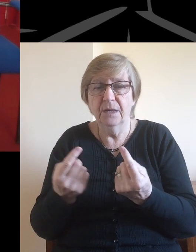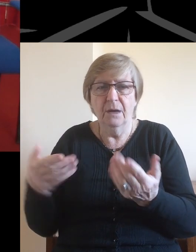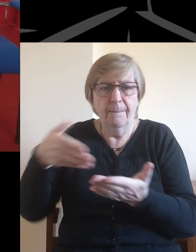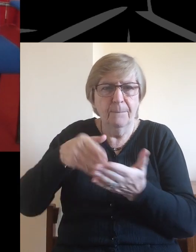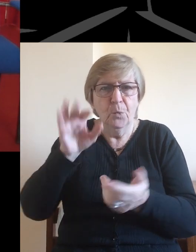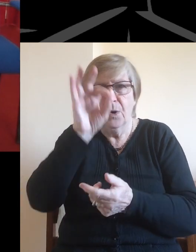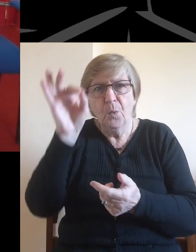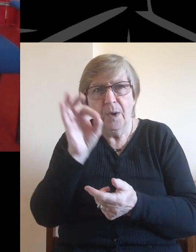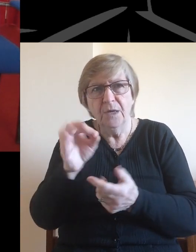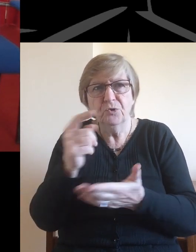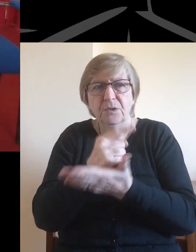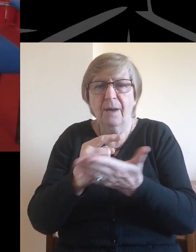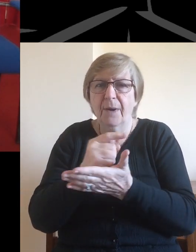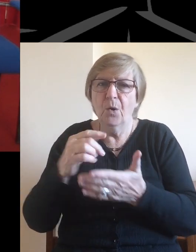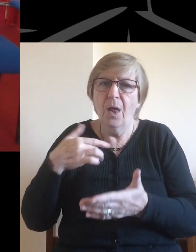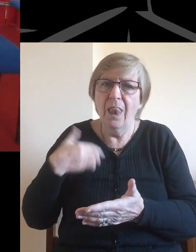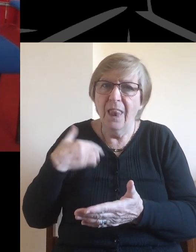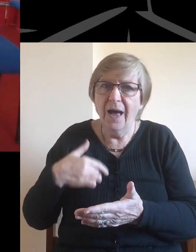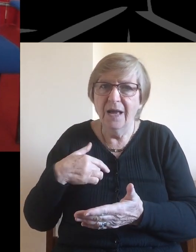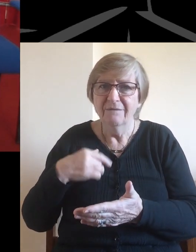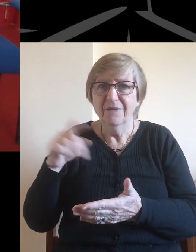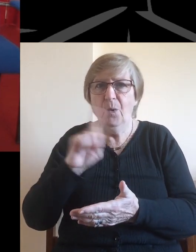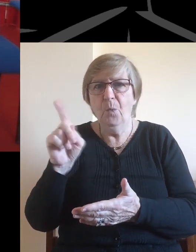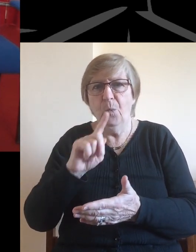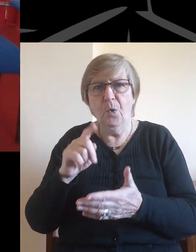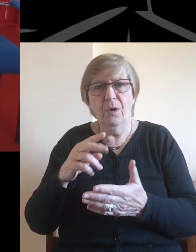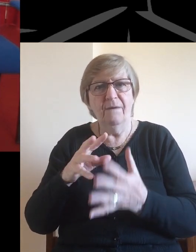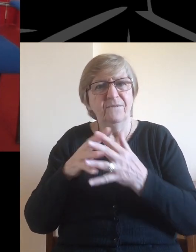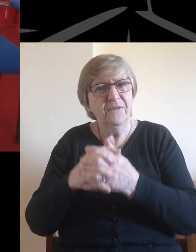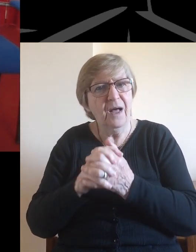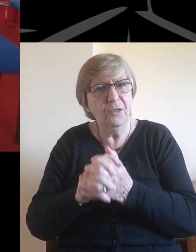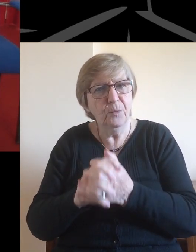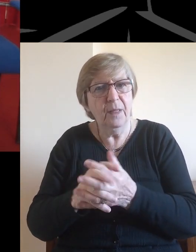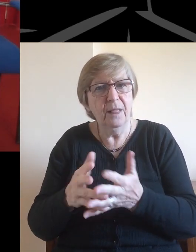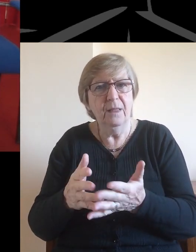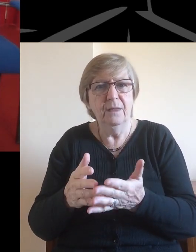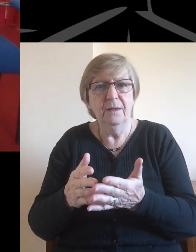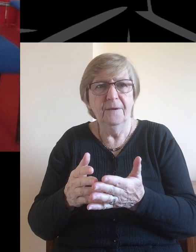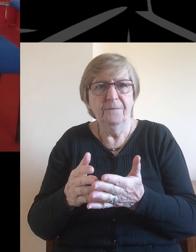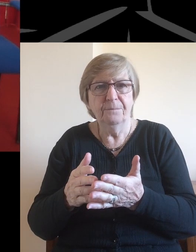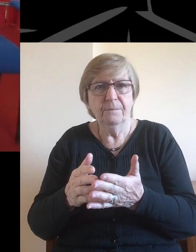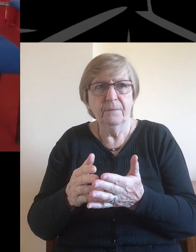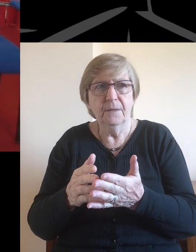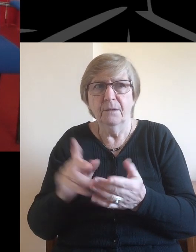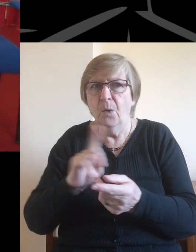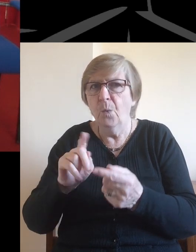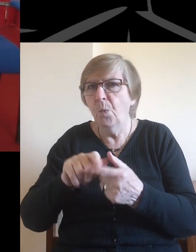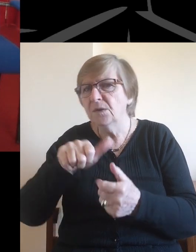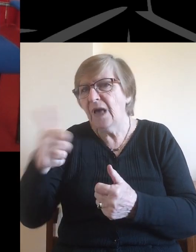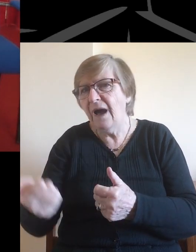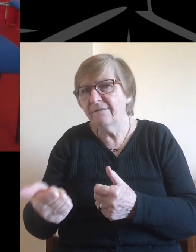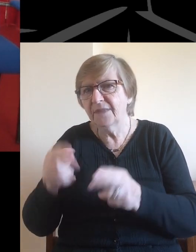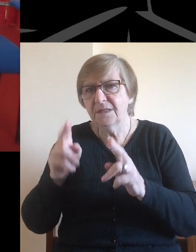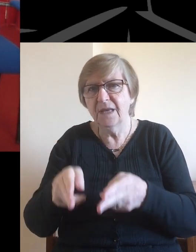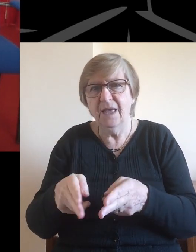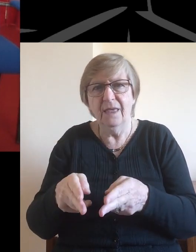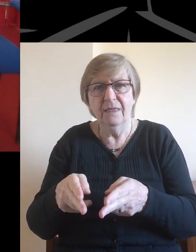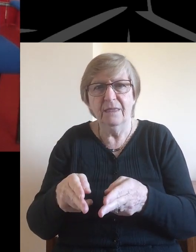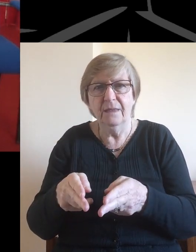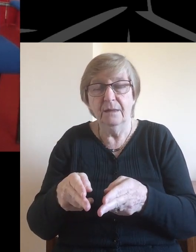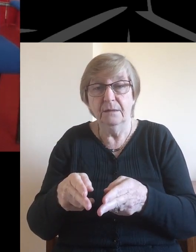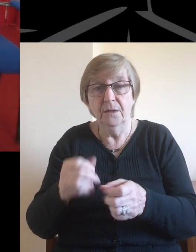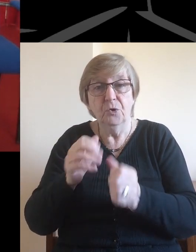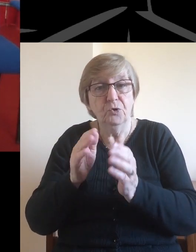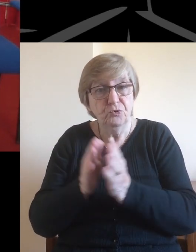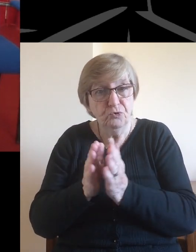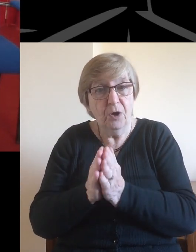about life and what's valuable in life, and more questions about what's beyond death. And the